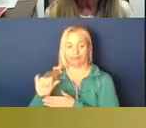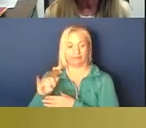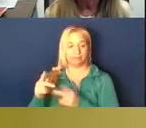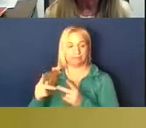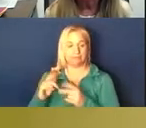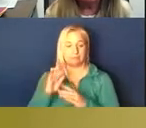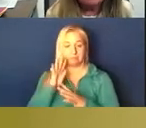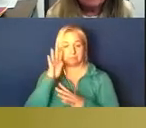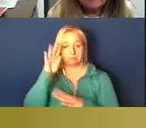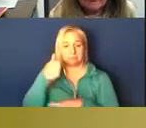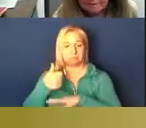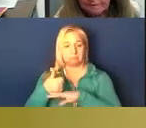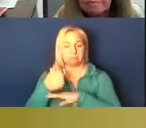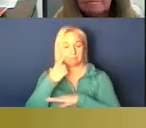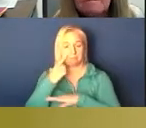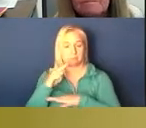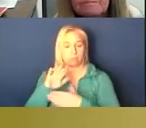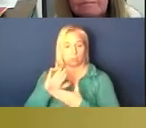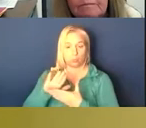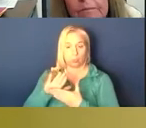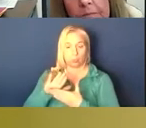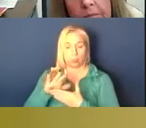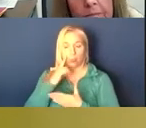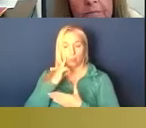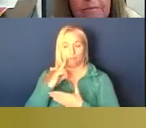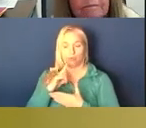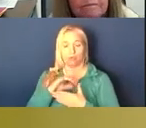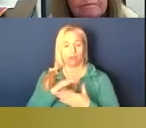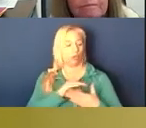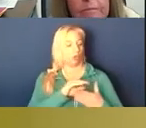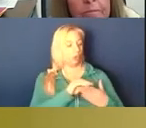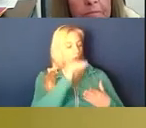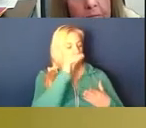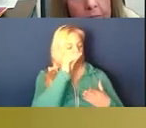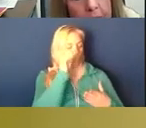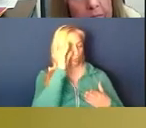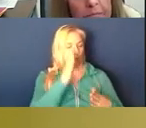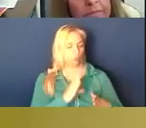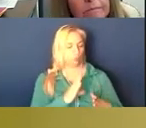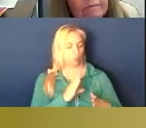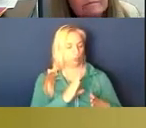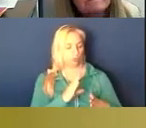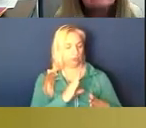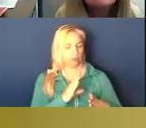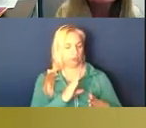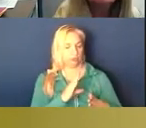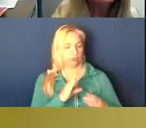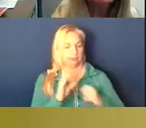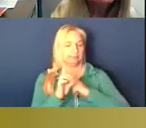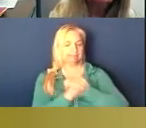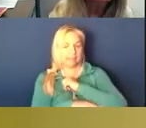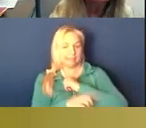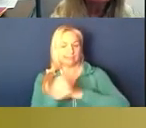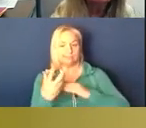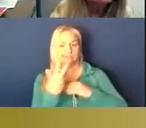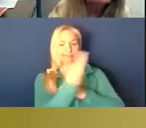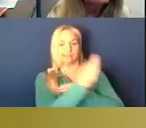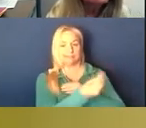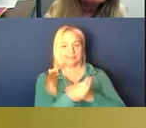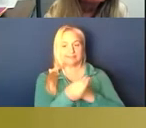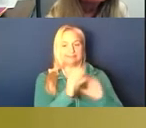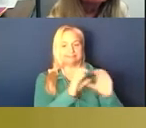help reduce the time out of the students were spending